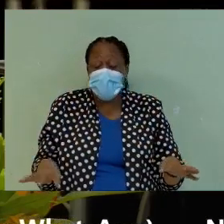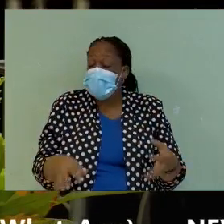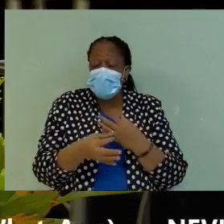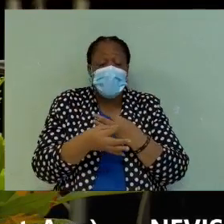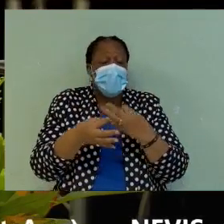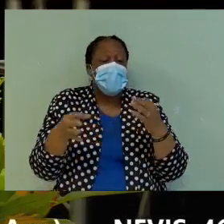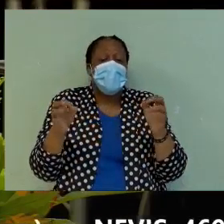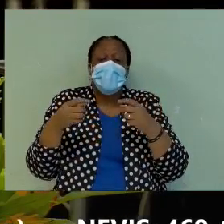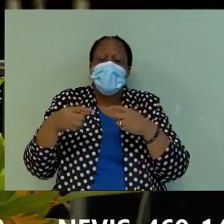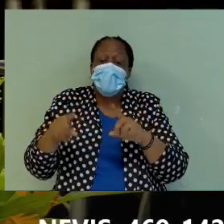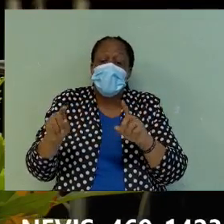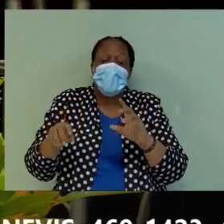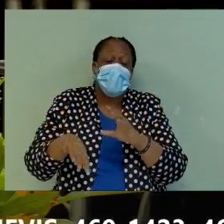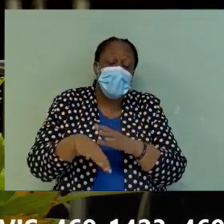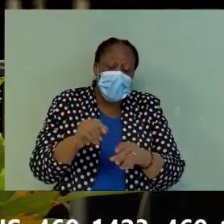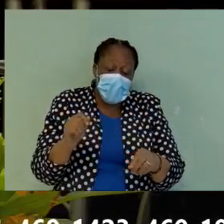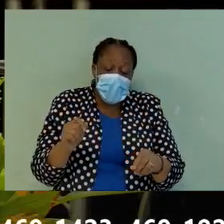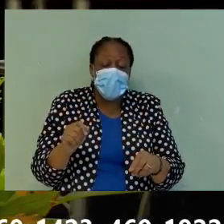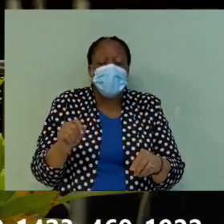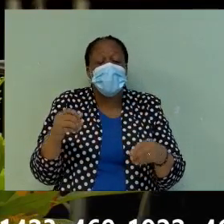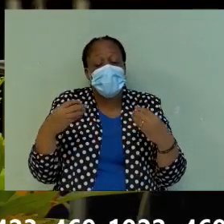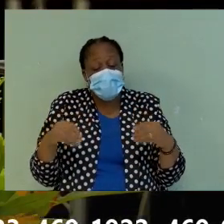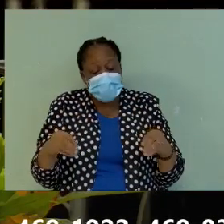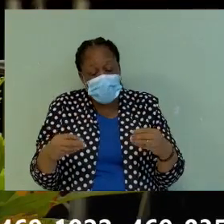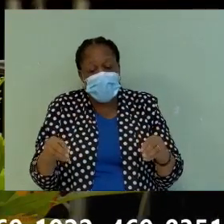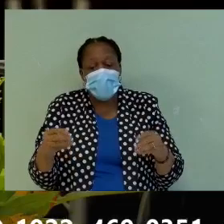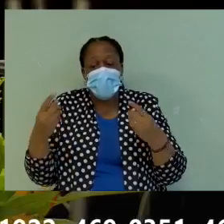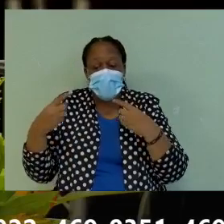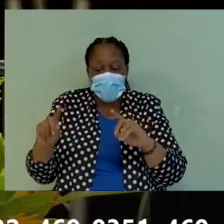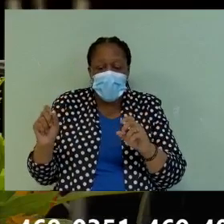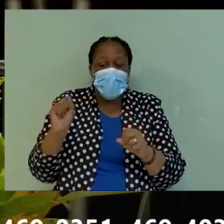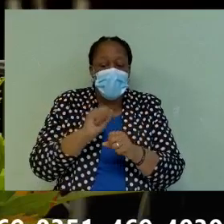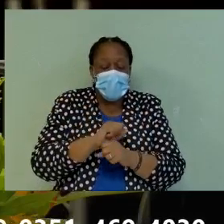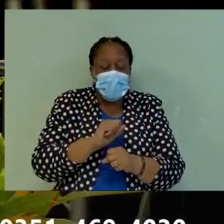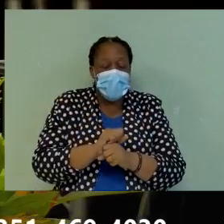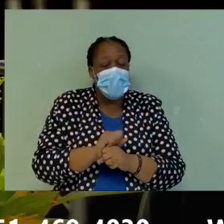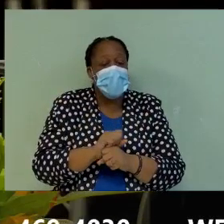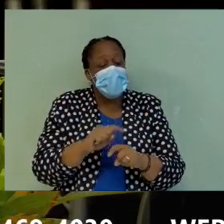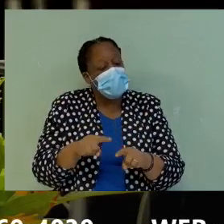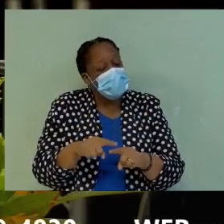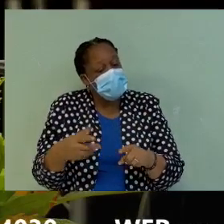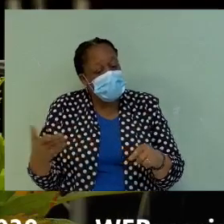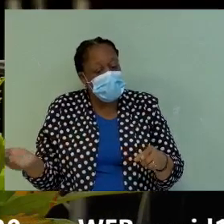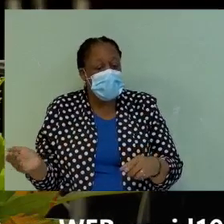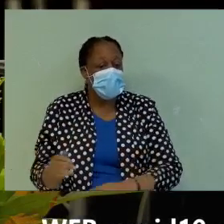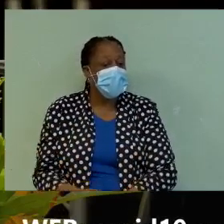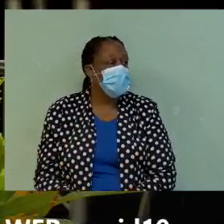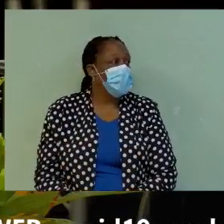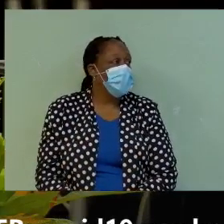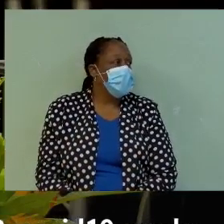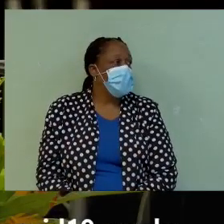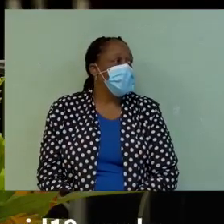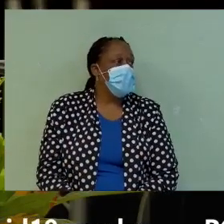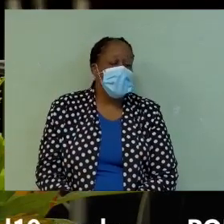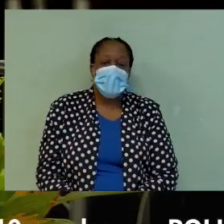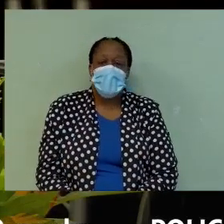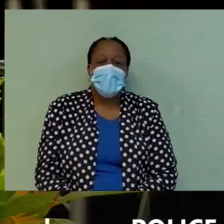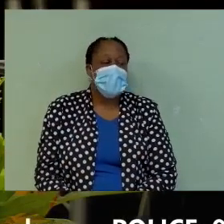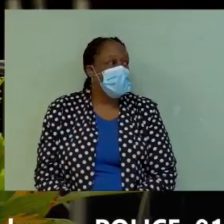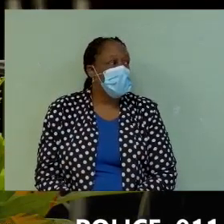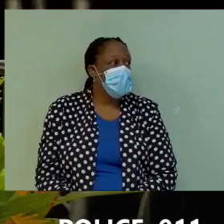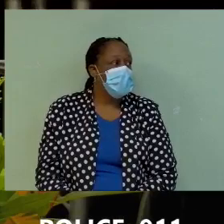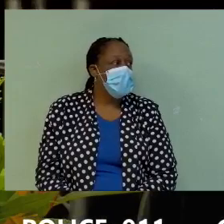they're free to go to the hairdressers, they're free to return to work, and there should be no reason to stop them. Now, just one other thing I want to say on the